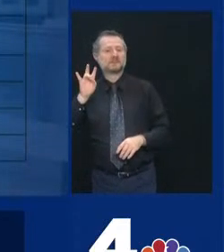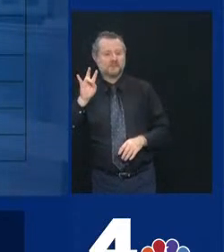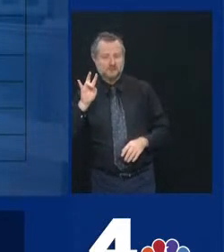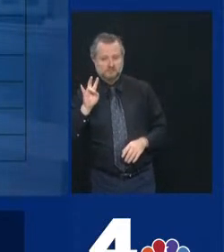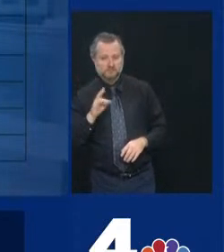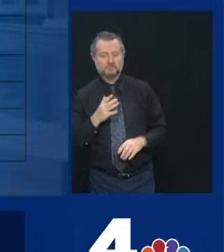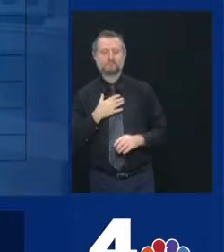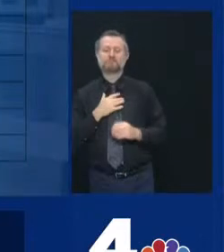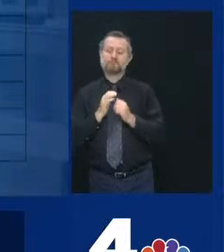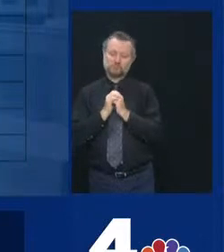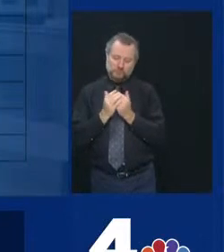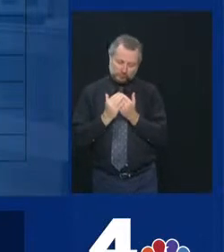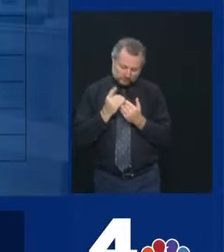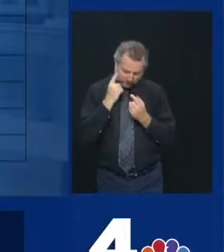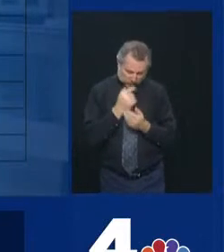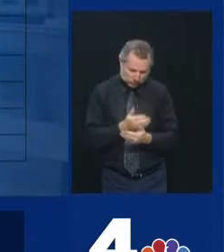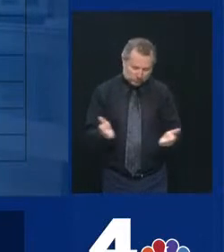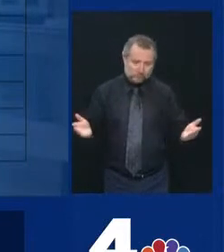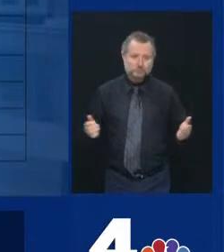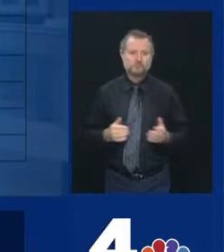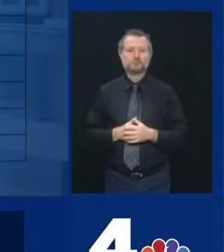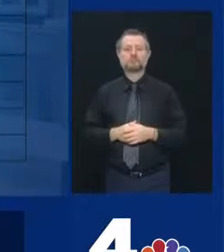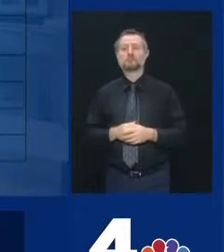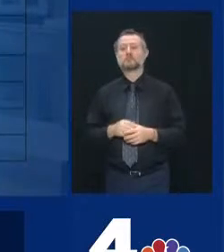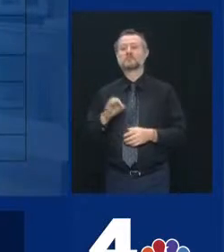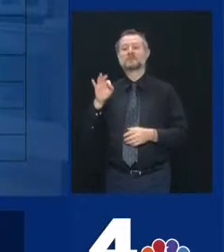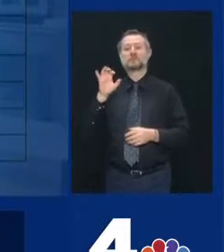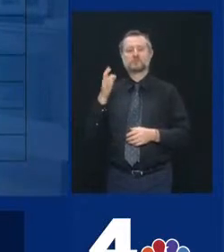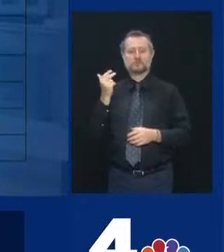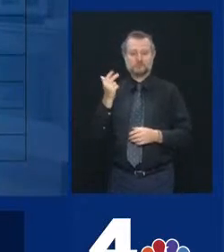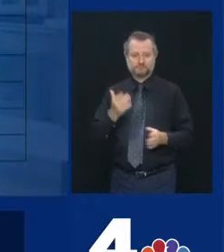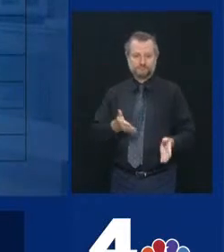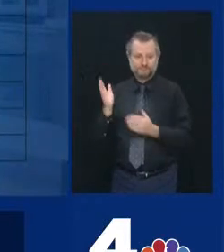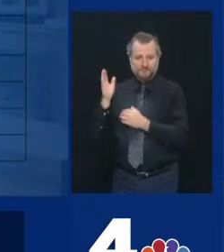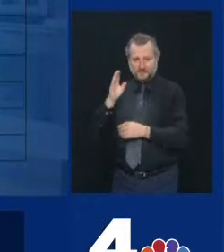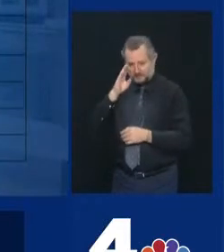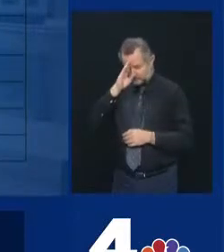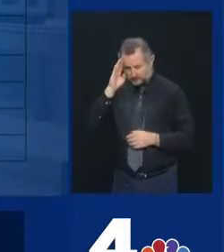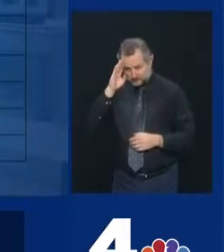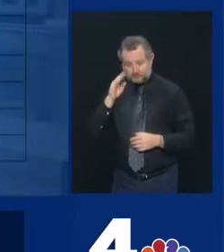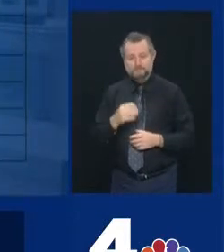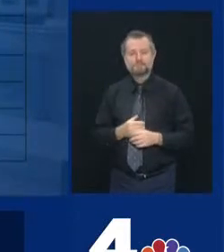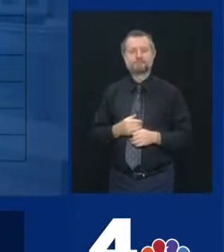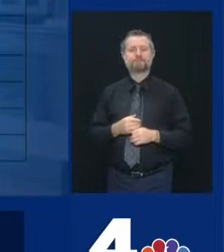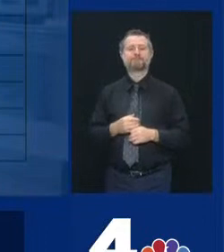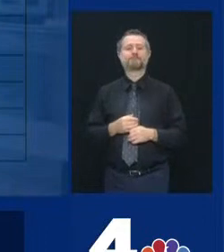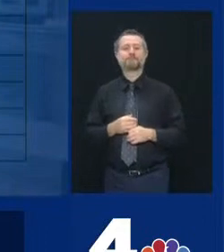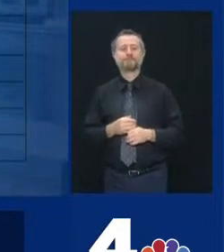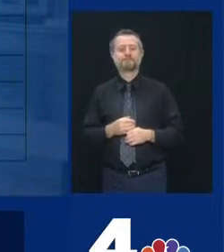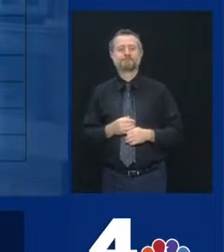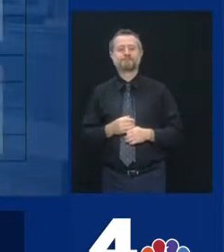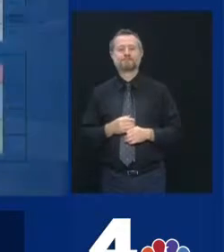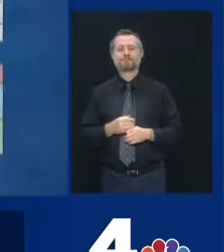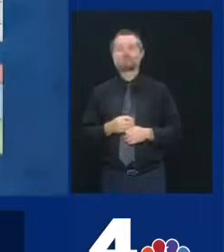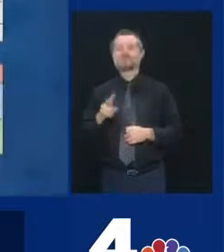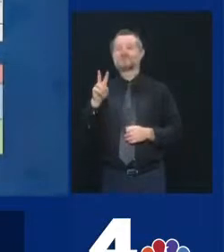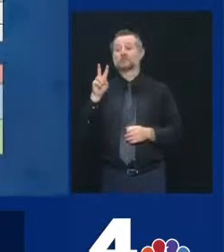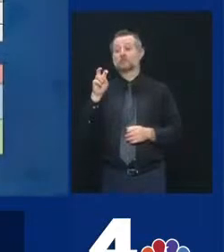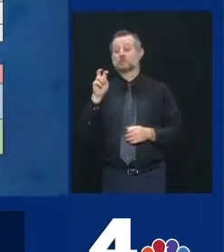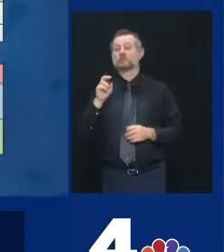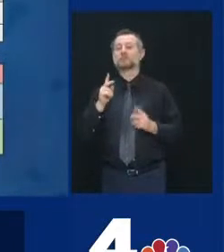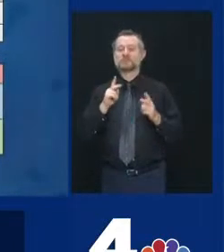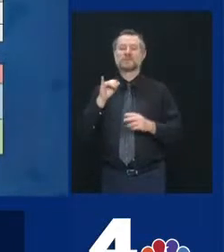and prayers. 913 hospitalizations, which is down 16. ICU intubations.